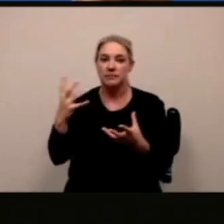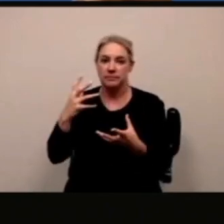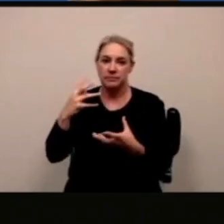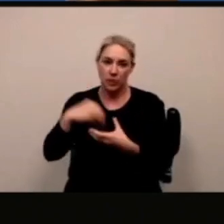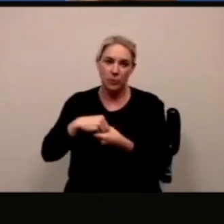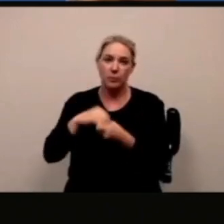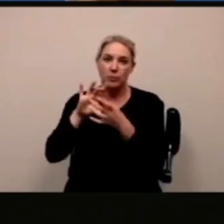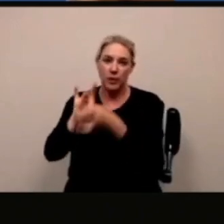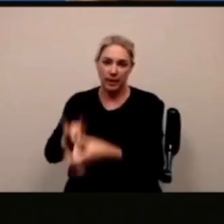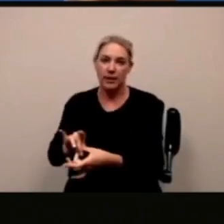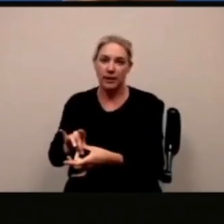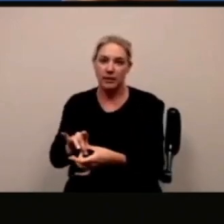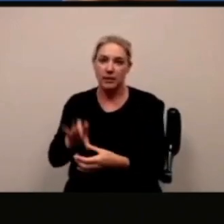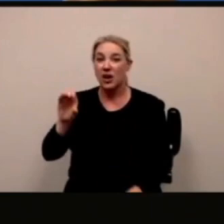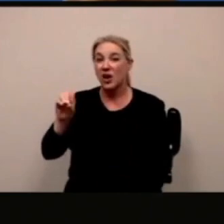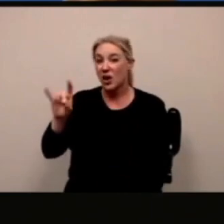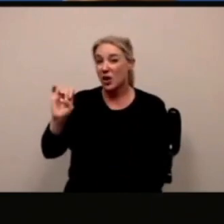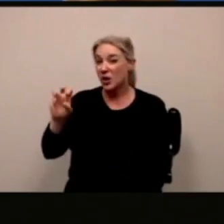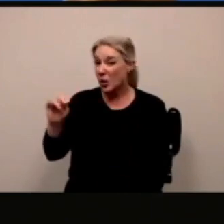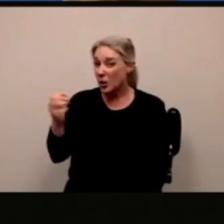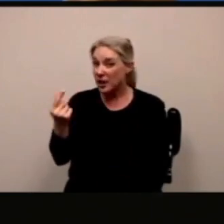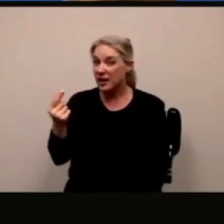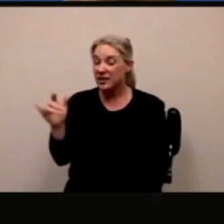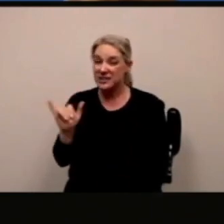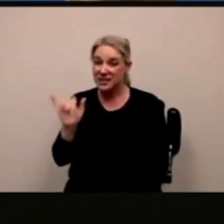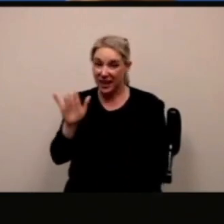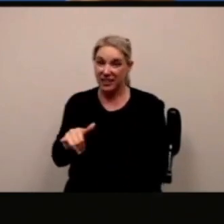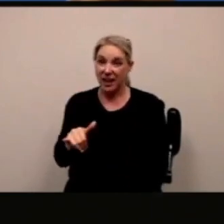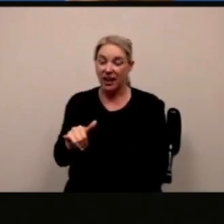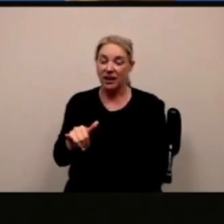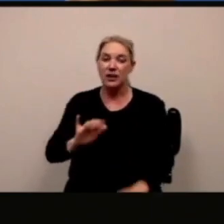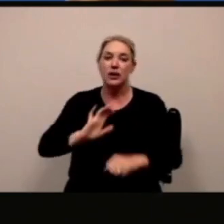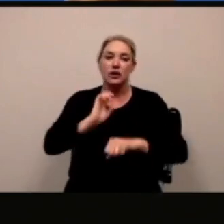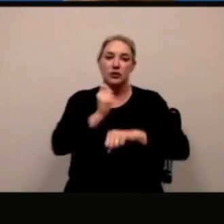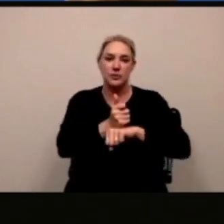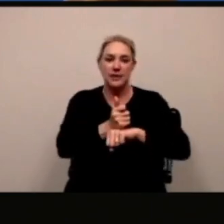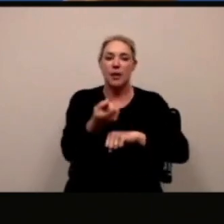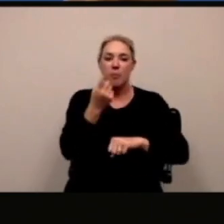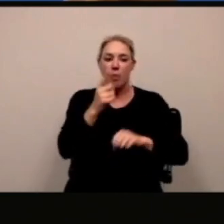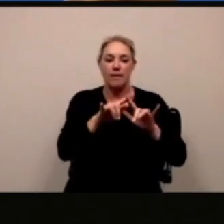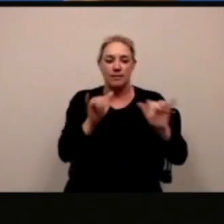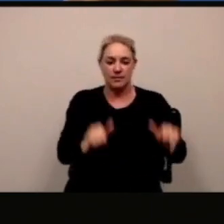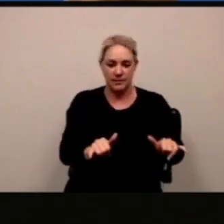And coding is often like that. You build a system on top of another system.